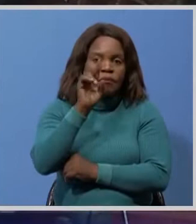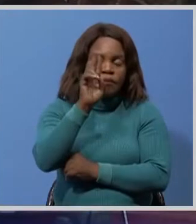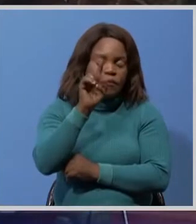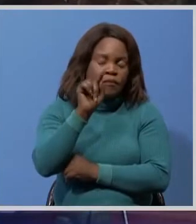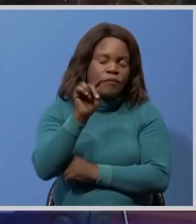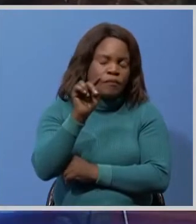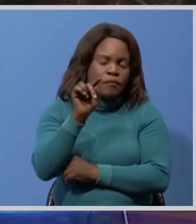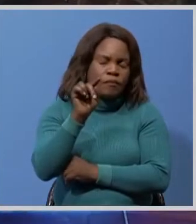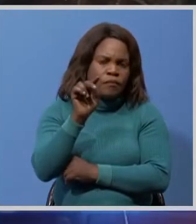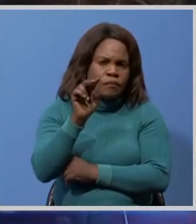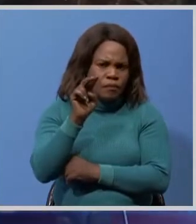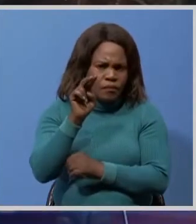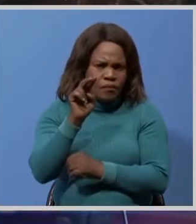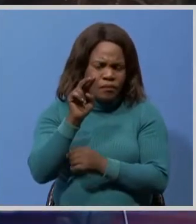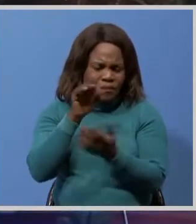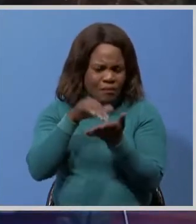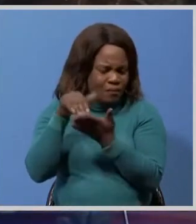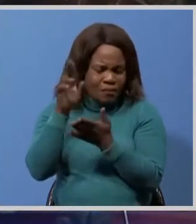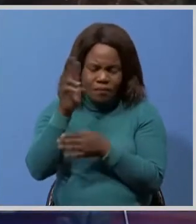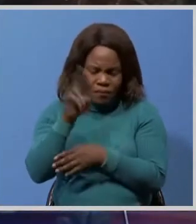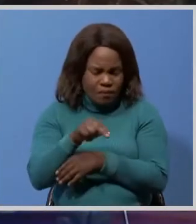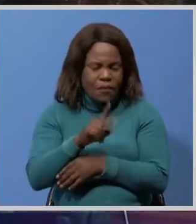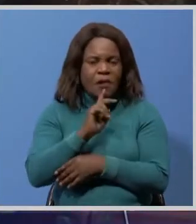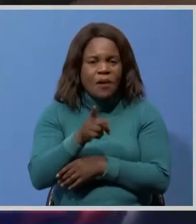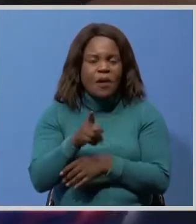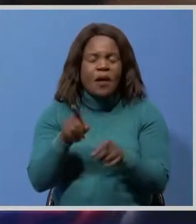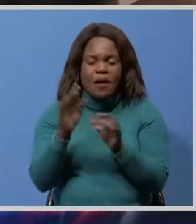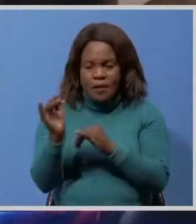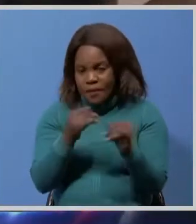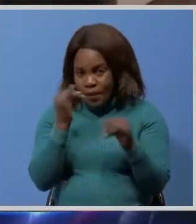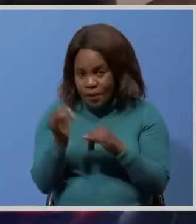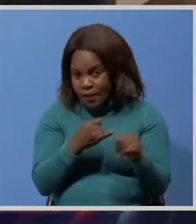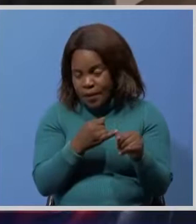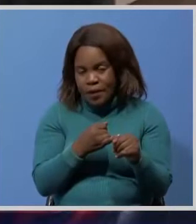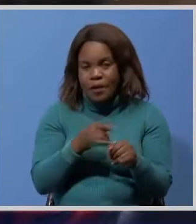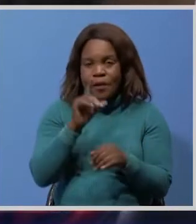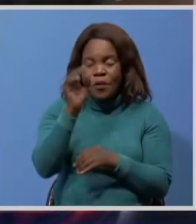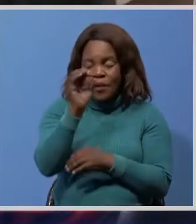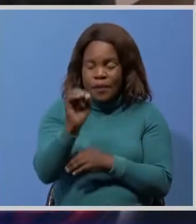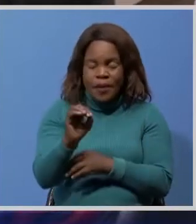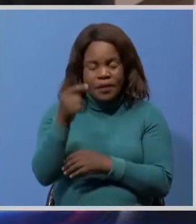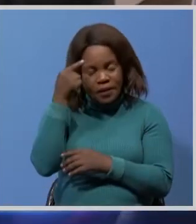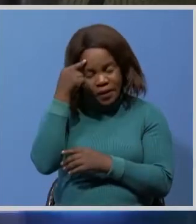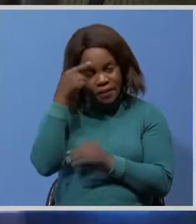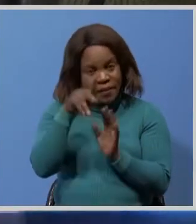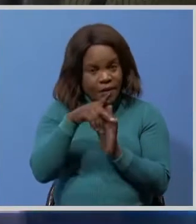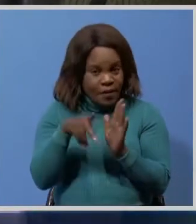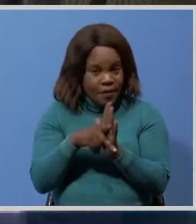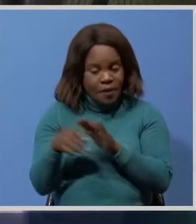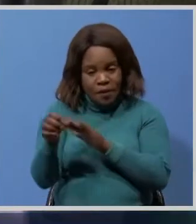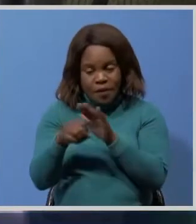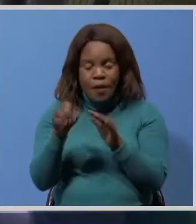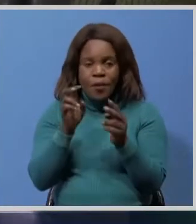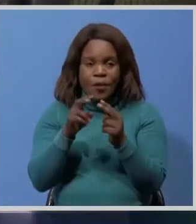through the actualization or implementation of the 20% government policy of subcontracting